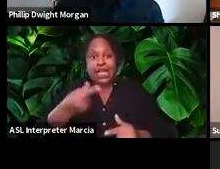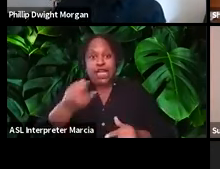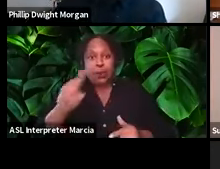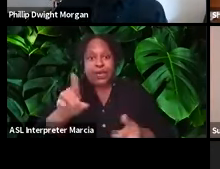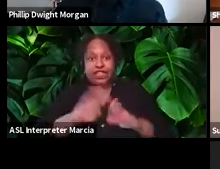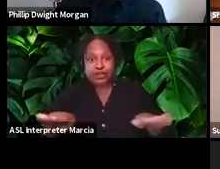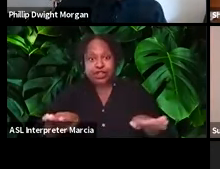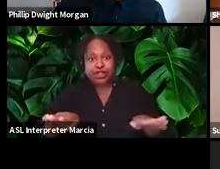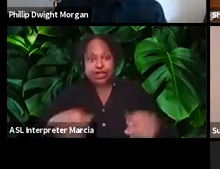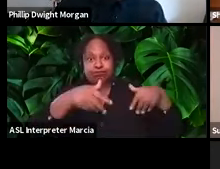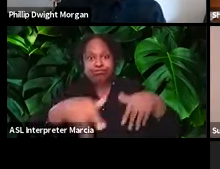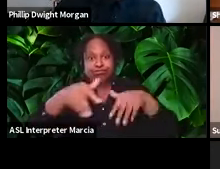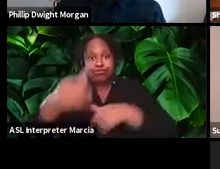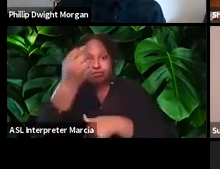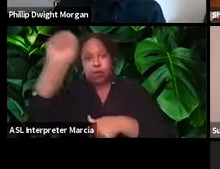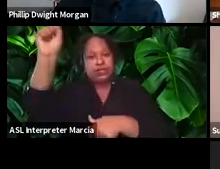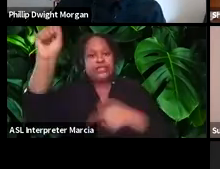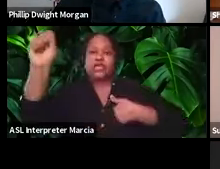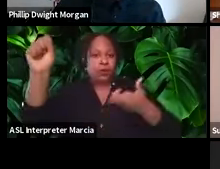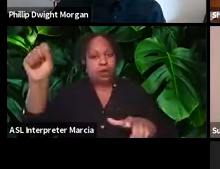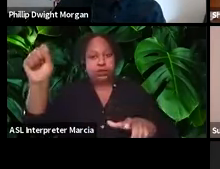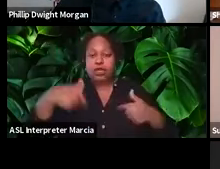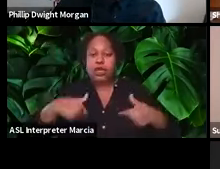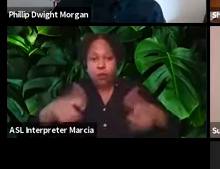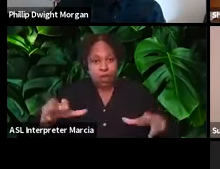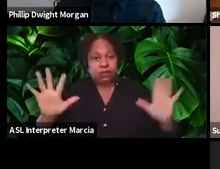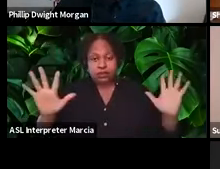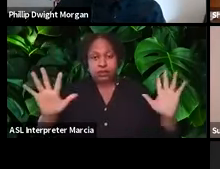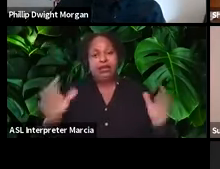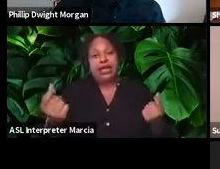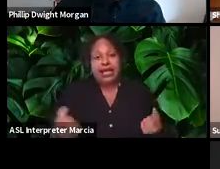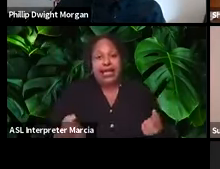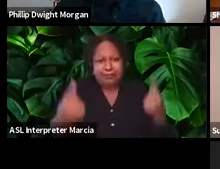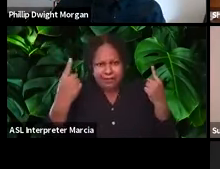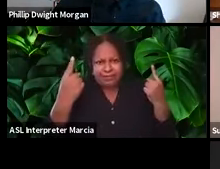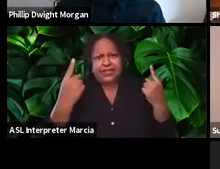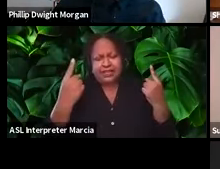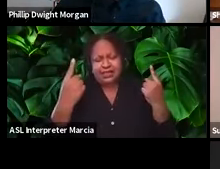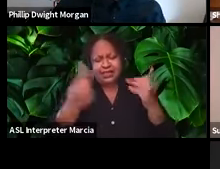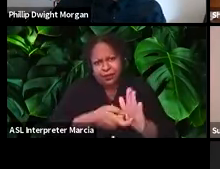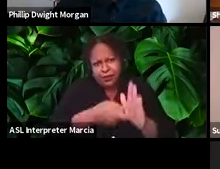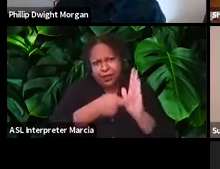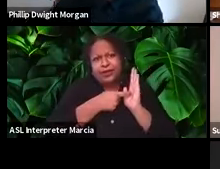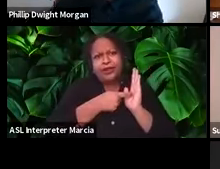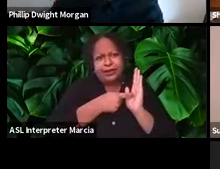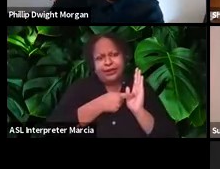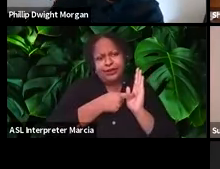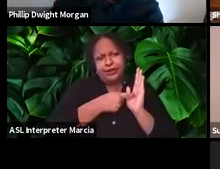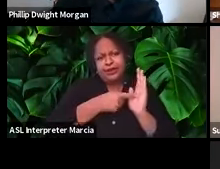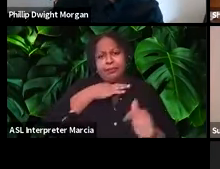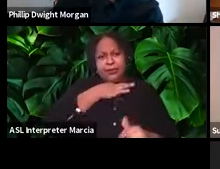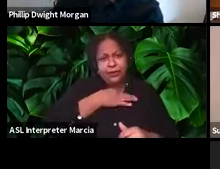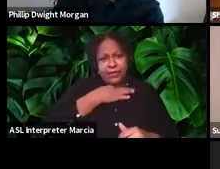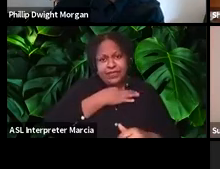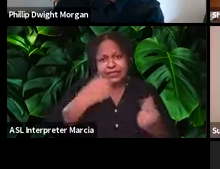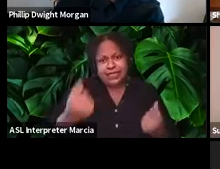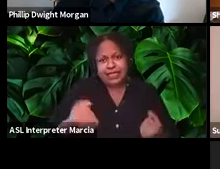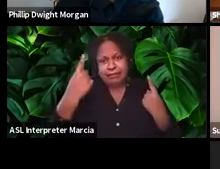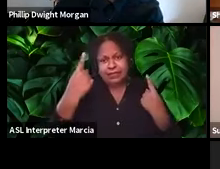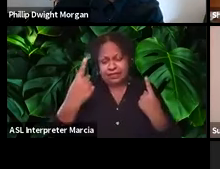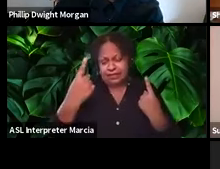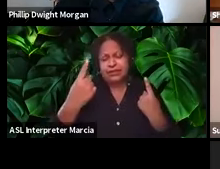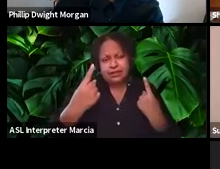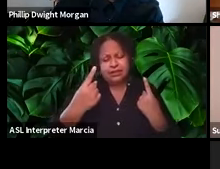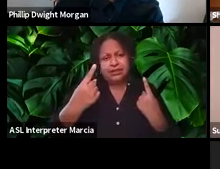my grandkids to a protest at some point. That empathy is so necessary. And I'm wondering if that empathy